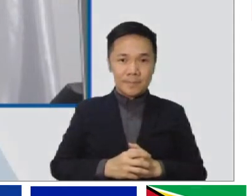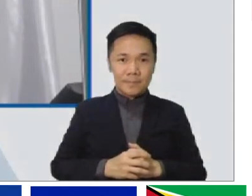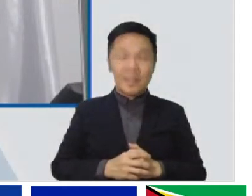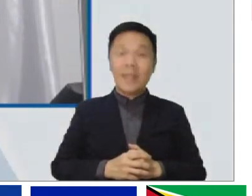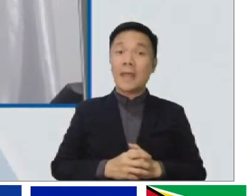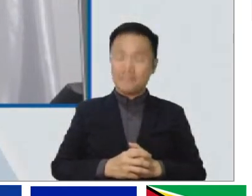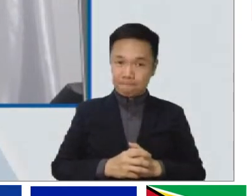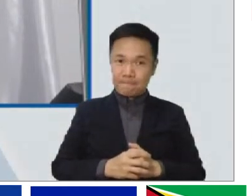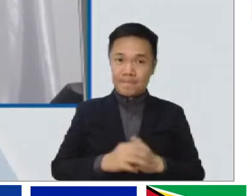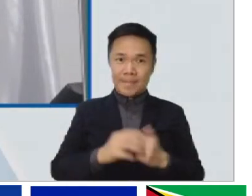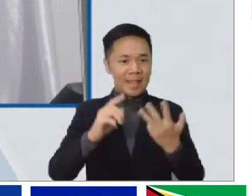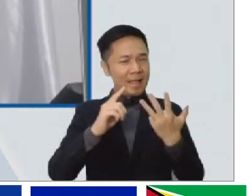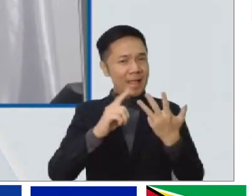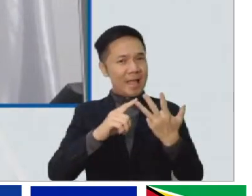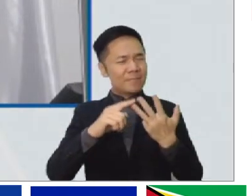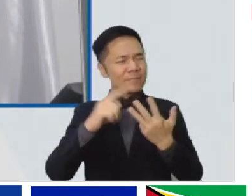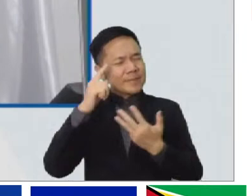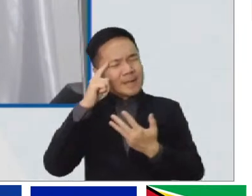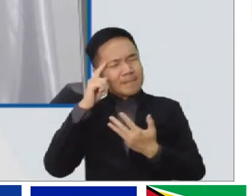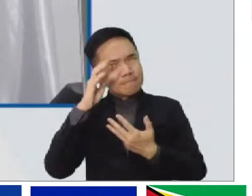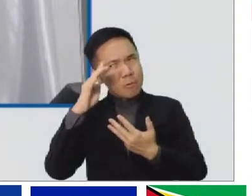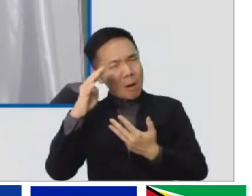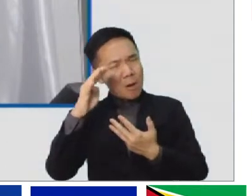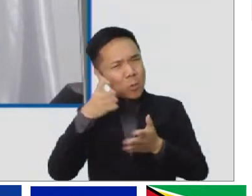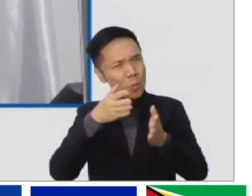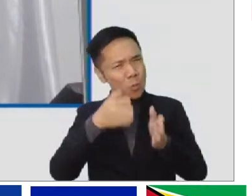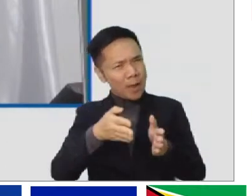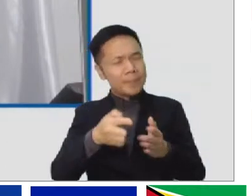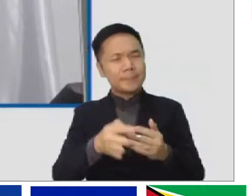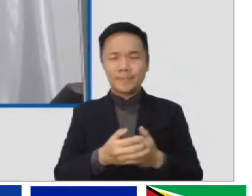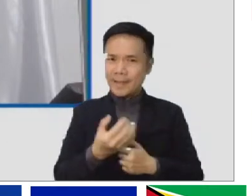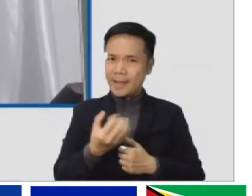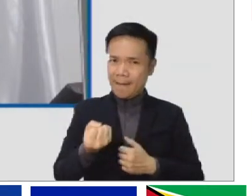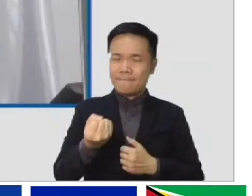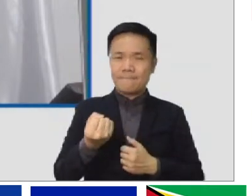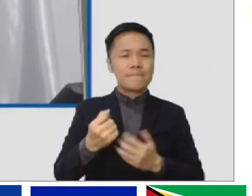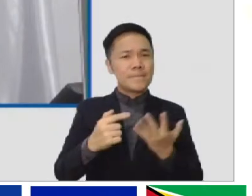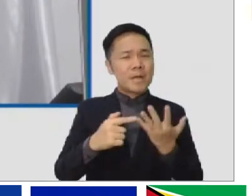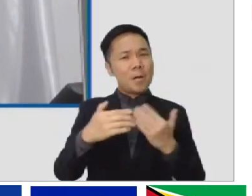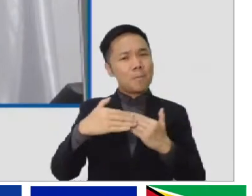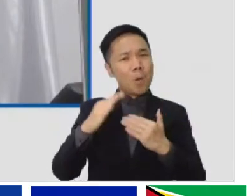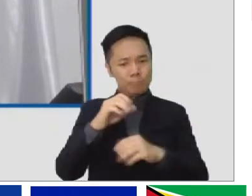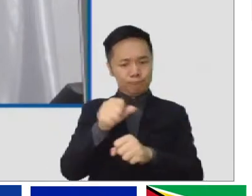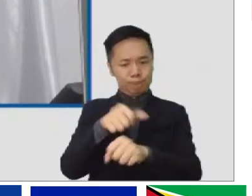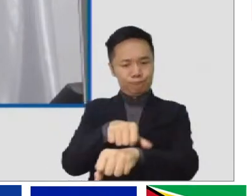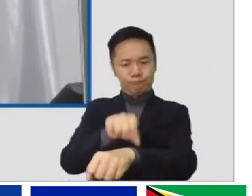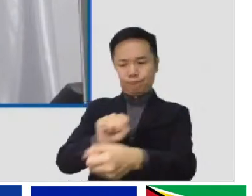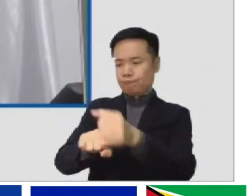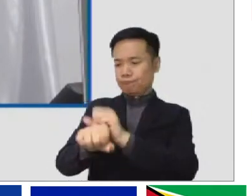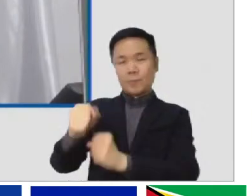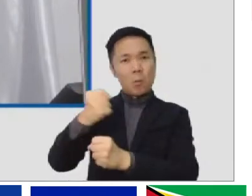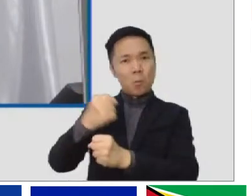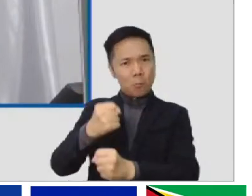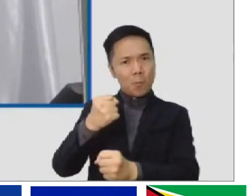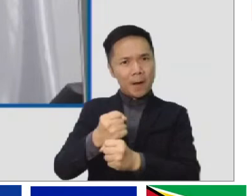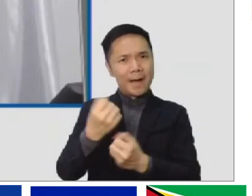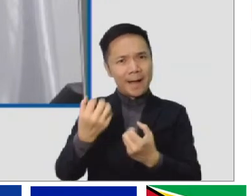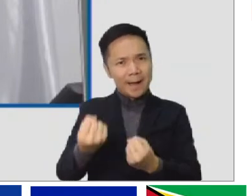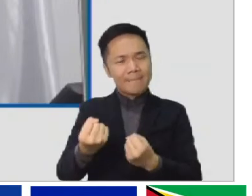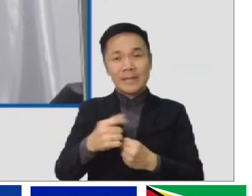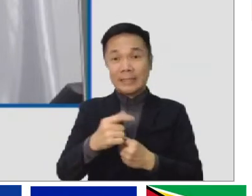also have more efforts that have been put in place. And I would like to share with you that in the framework of this COVID-19